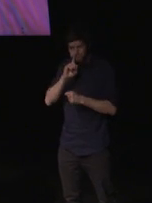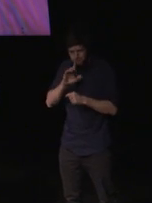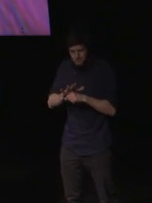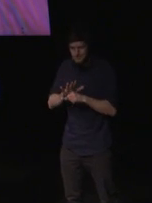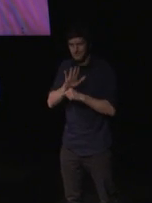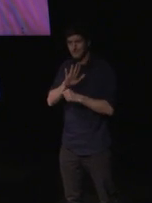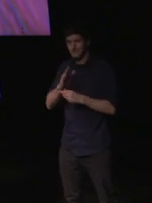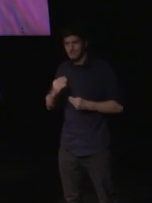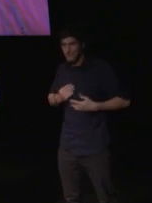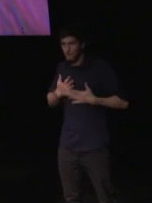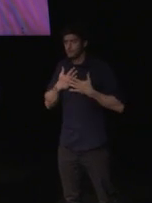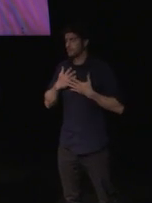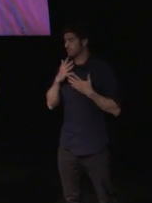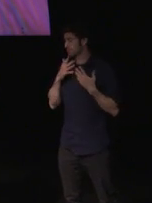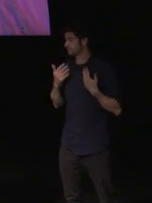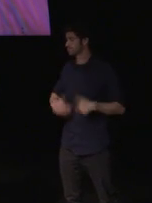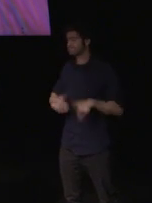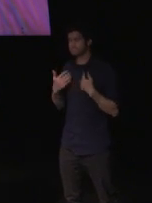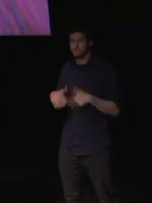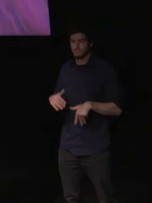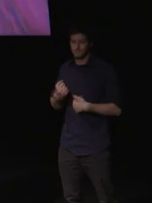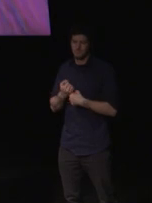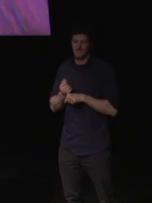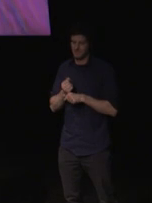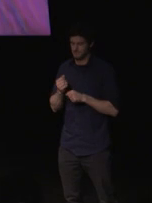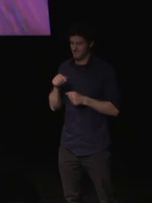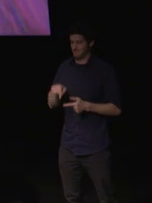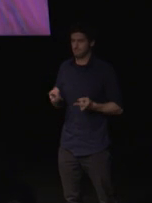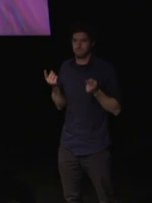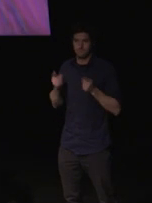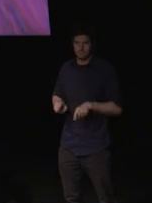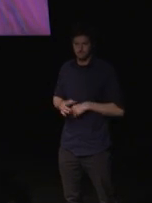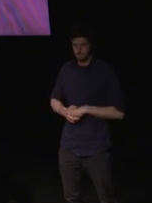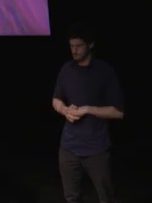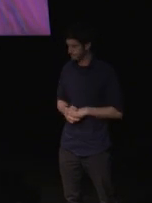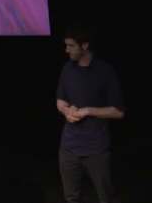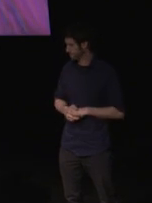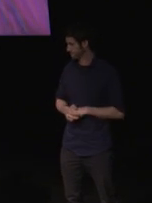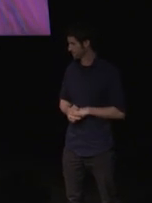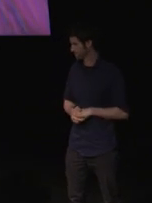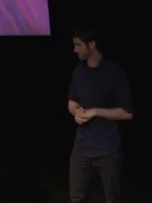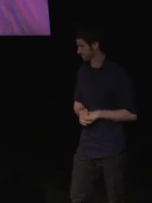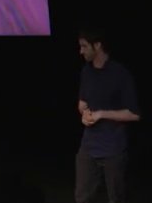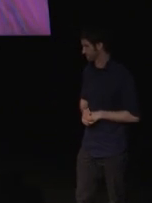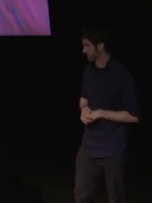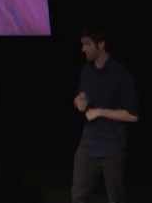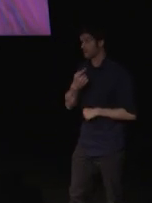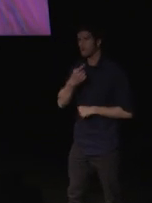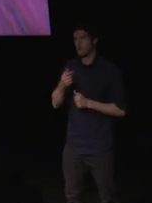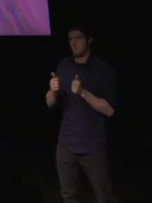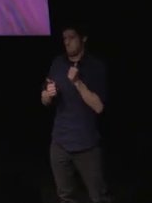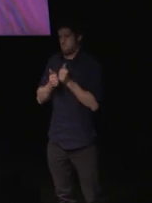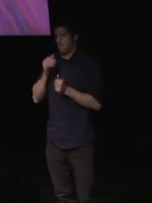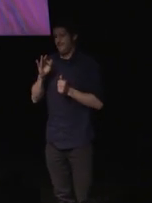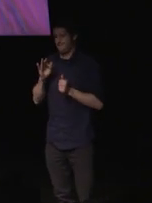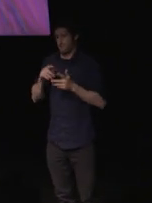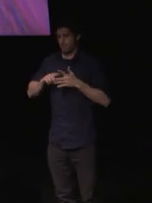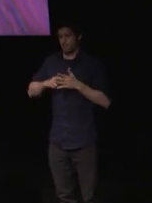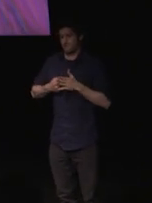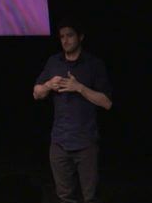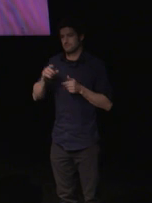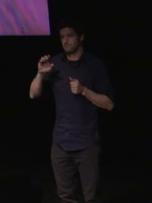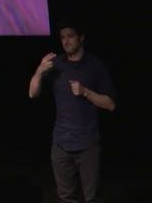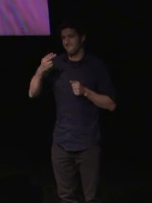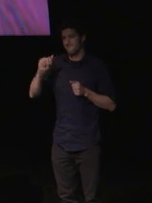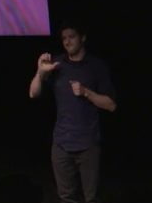beyond, really kind of made it happen. Here's a photo of most of the original hack team, and Matt's around here